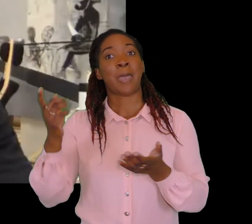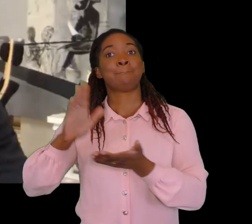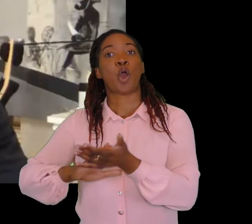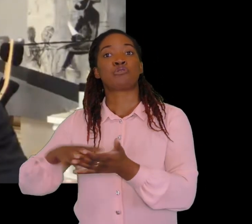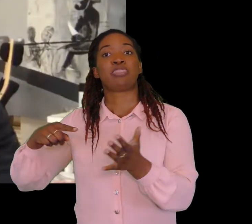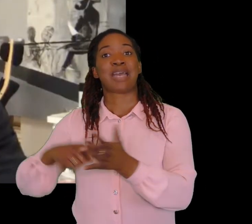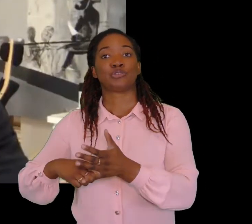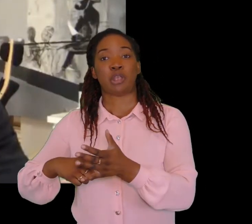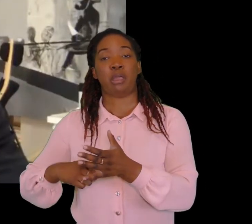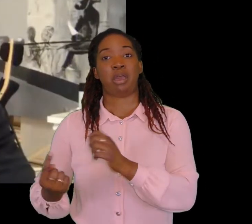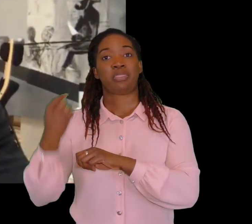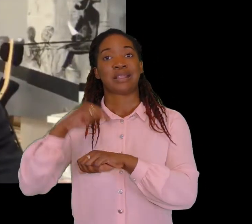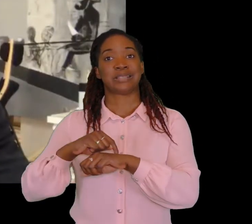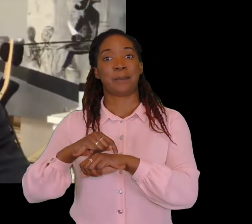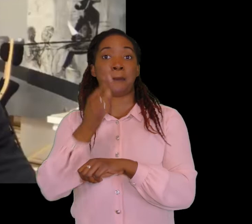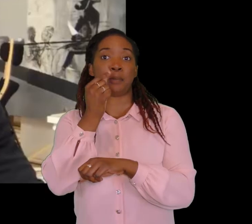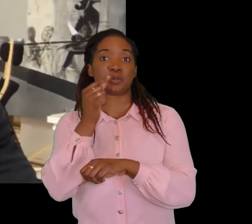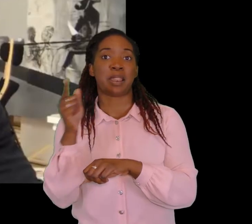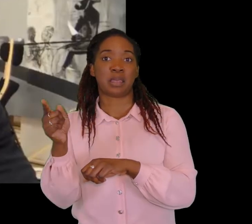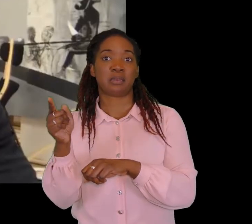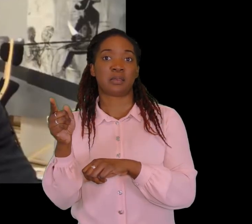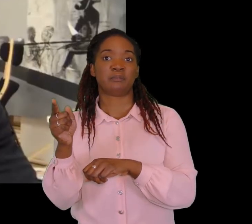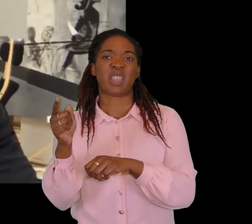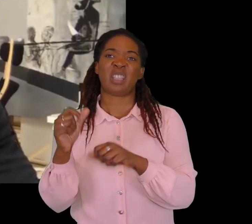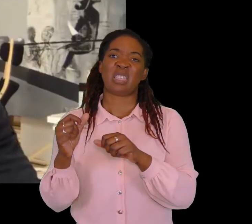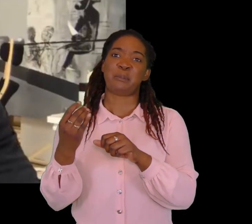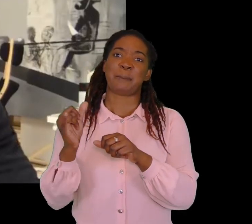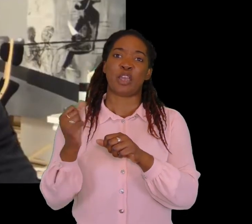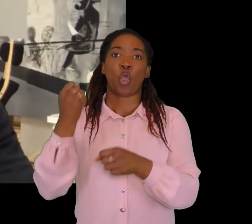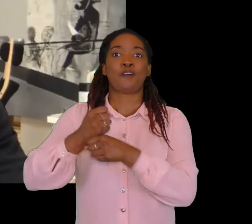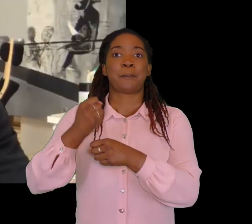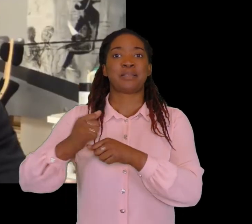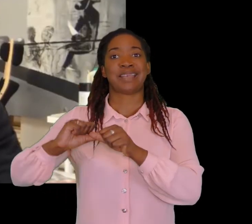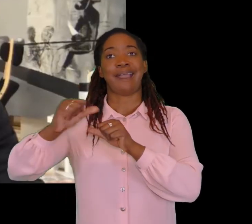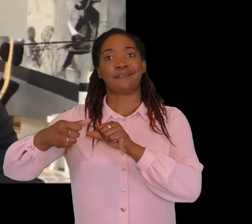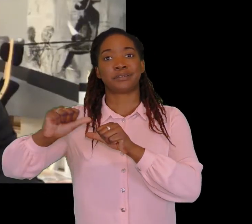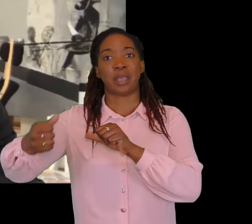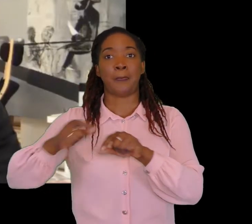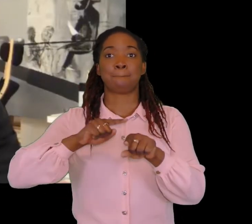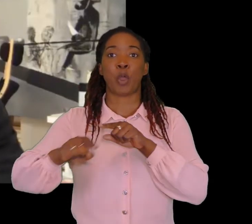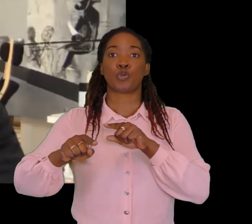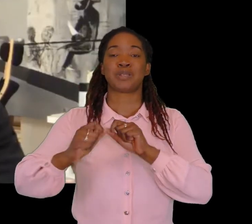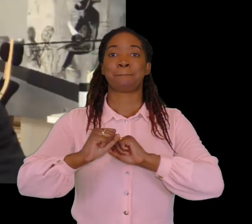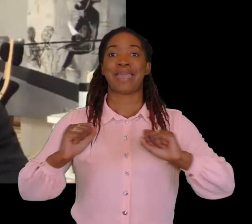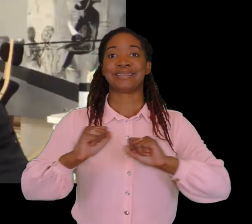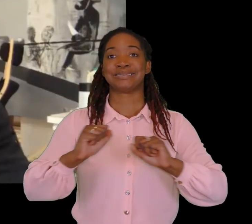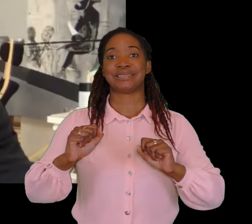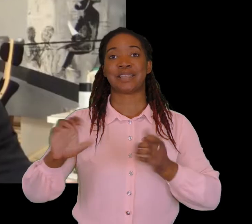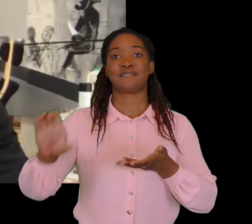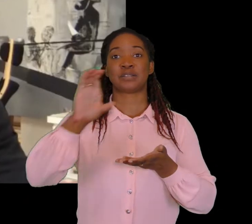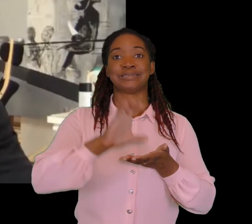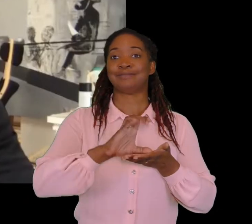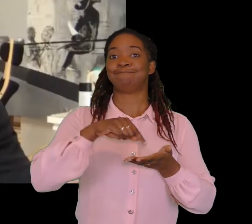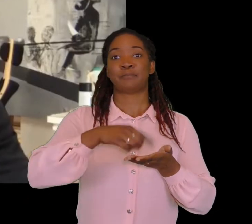and possibly a few couple of governments after her, most of the spaces lost their funding and went under.